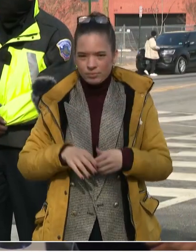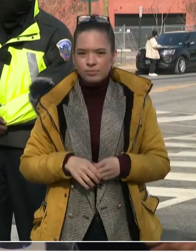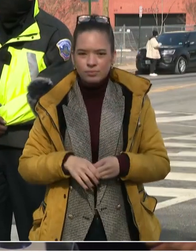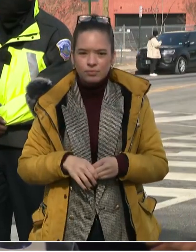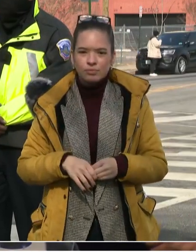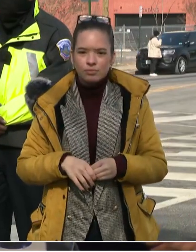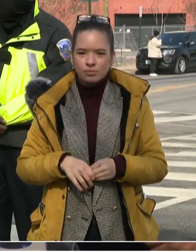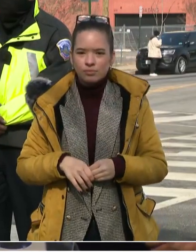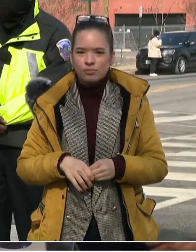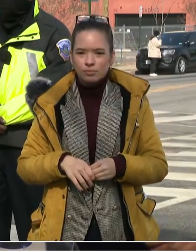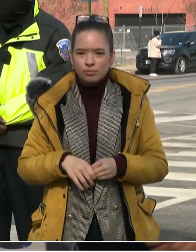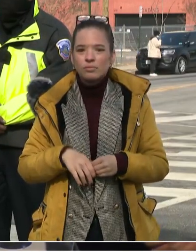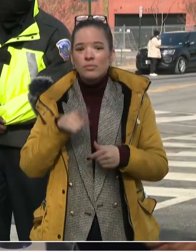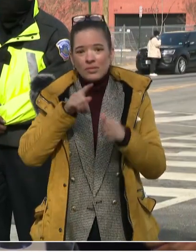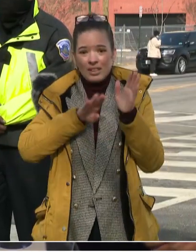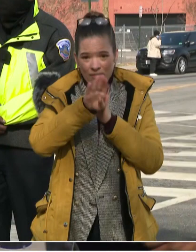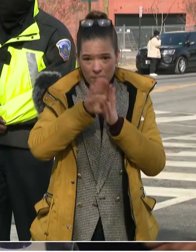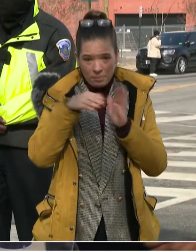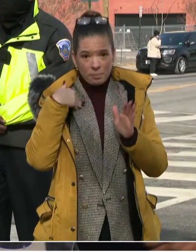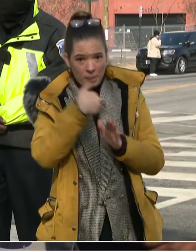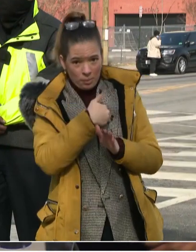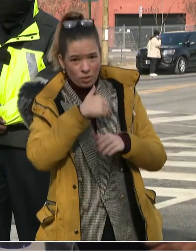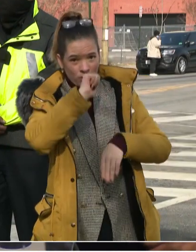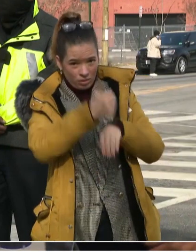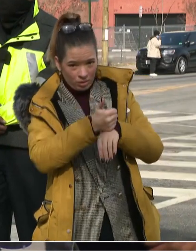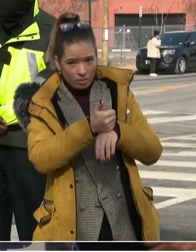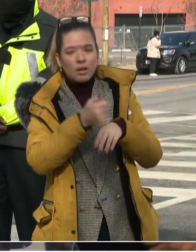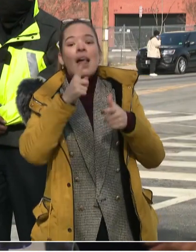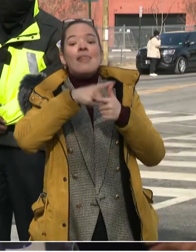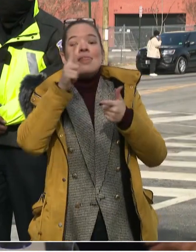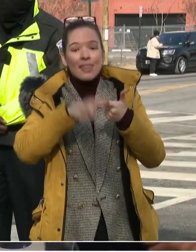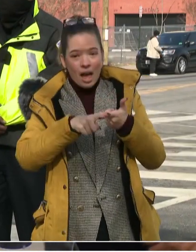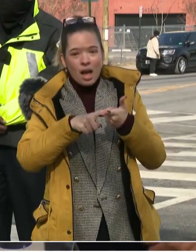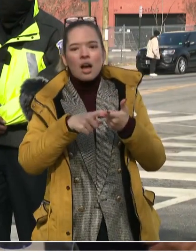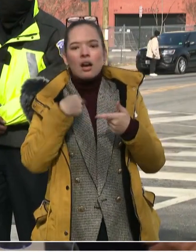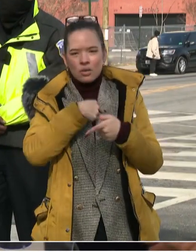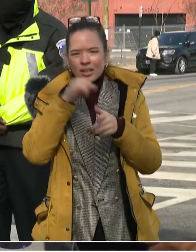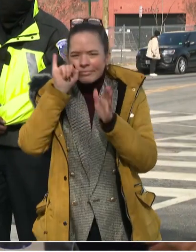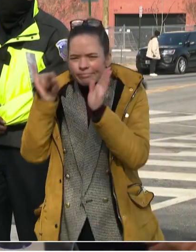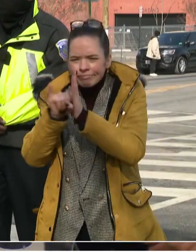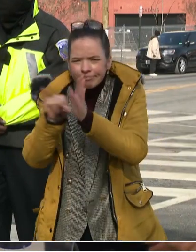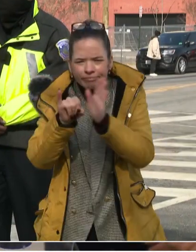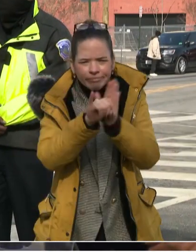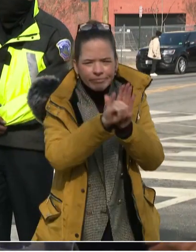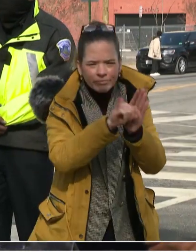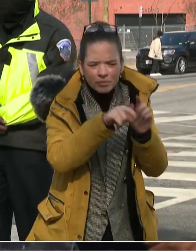once membership is set, the group will meet and identify areas of critical need